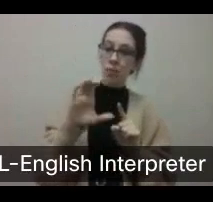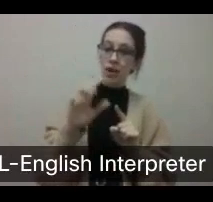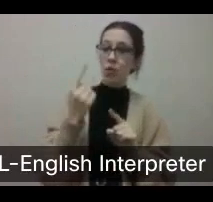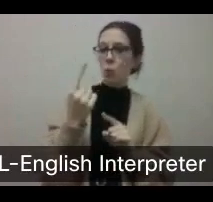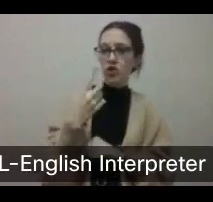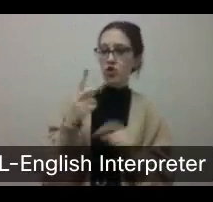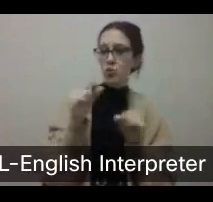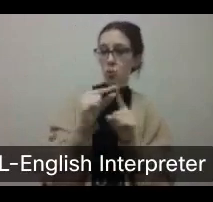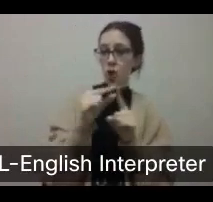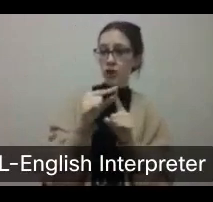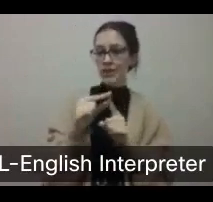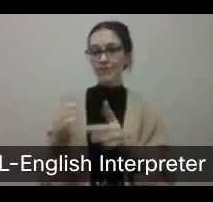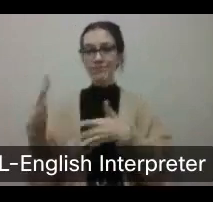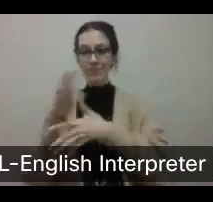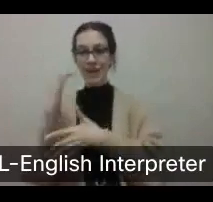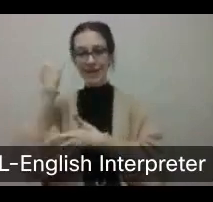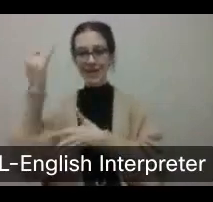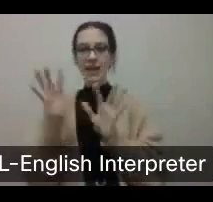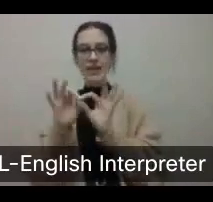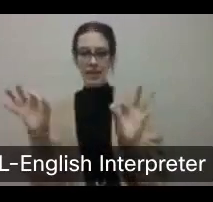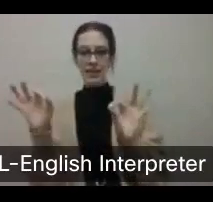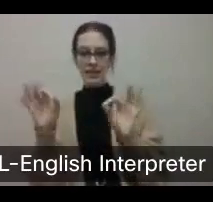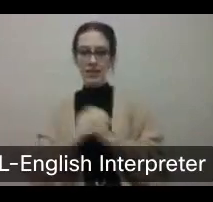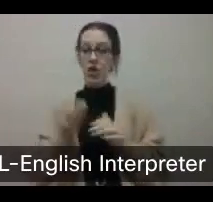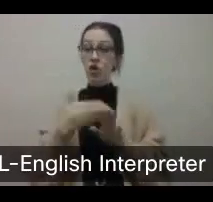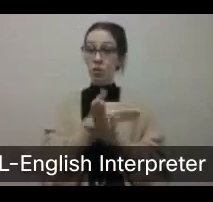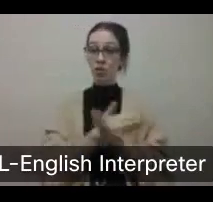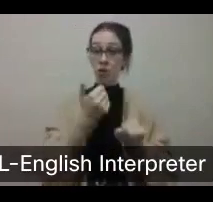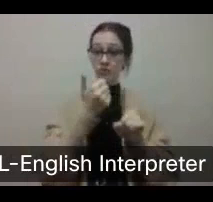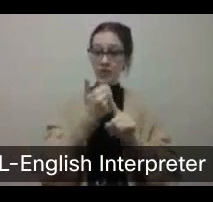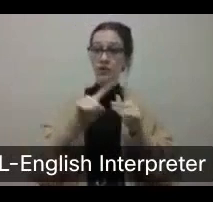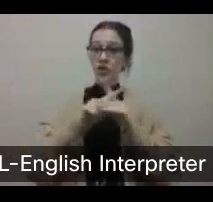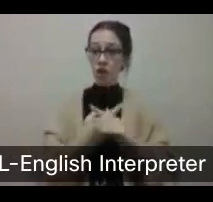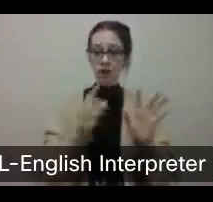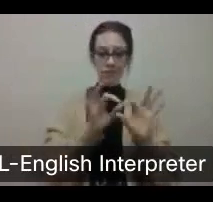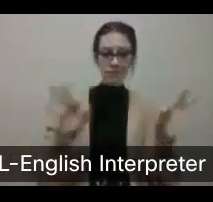itself. So before getting into paraphrasing, you need to first read and understand the